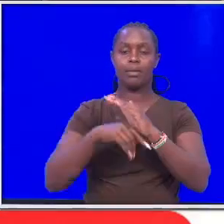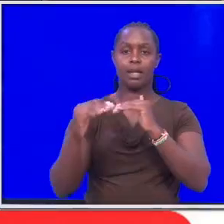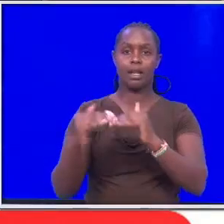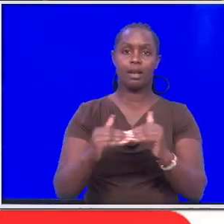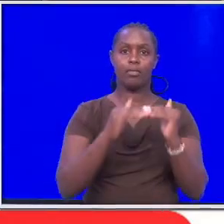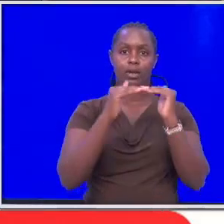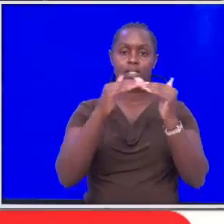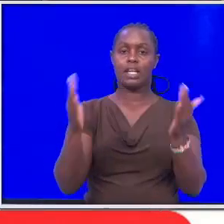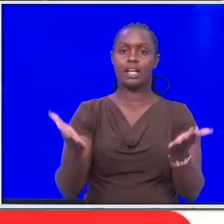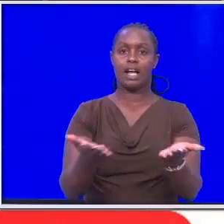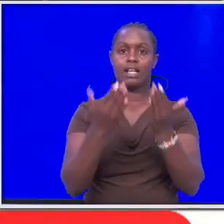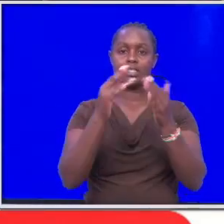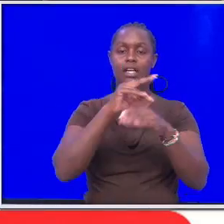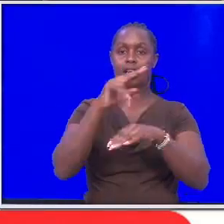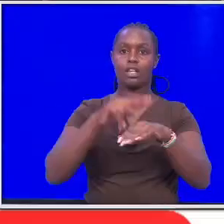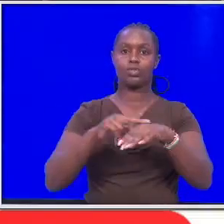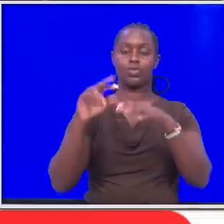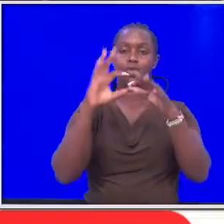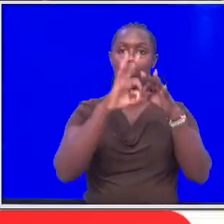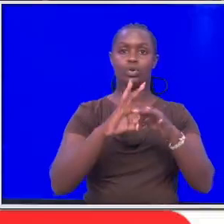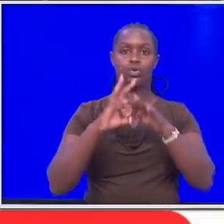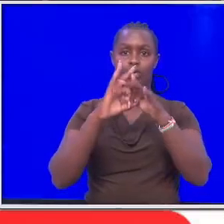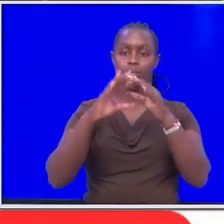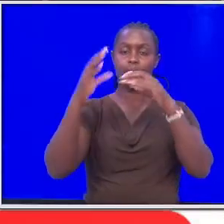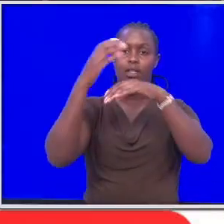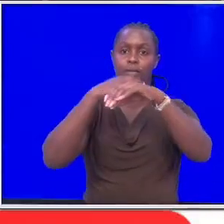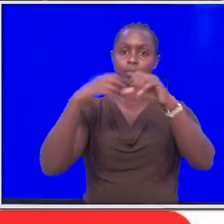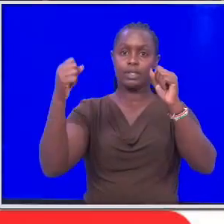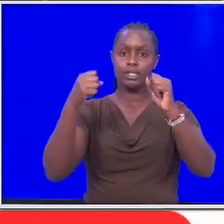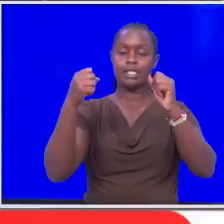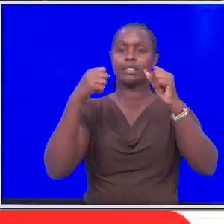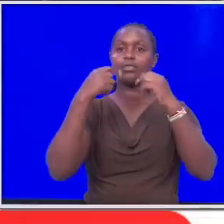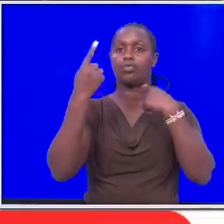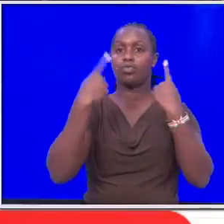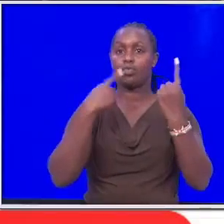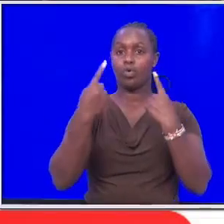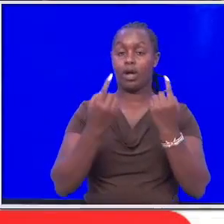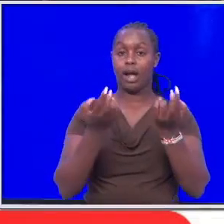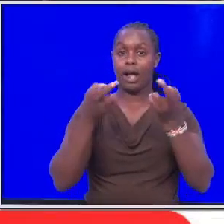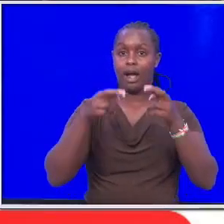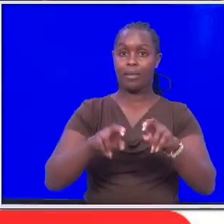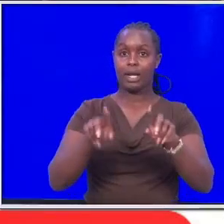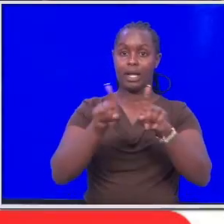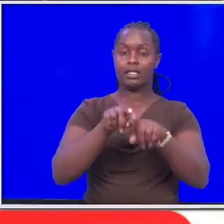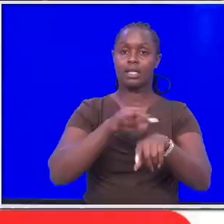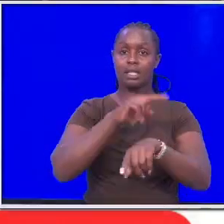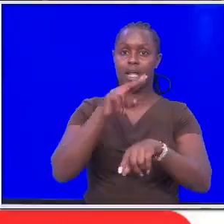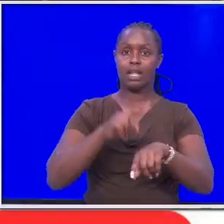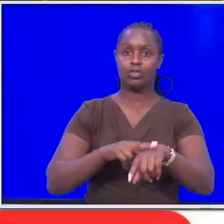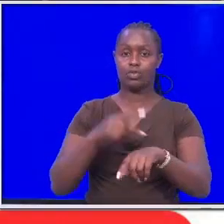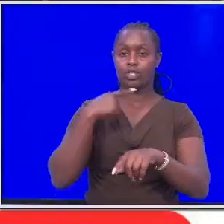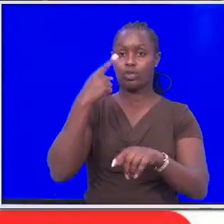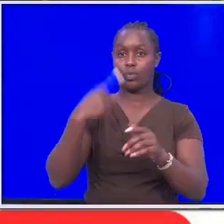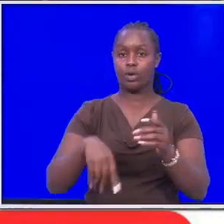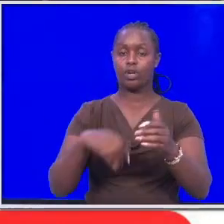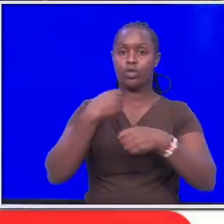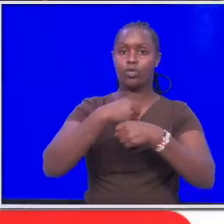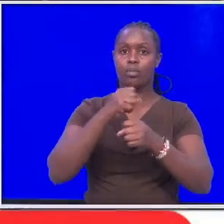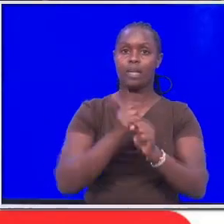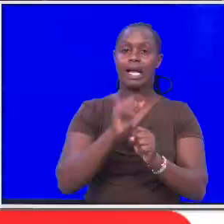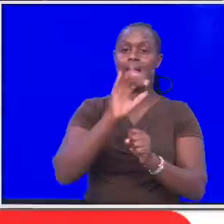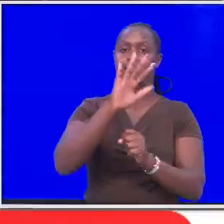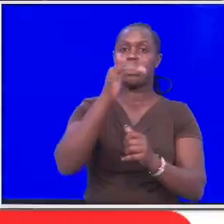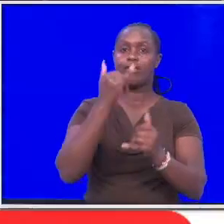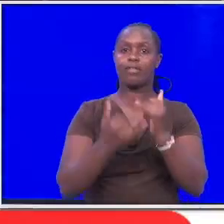national unity. The President's blessings on the talks came as the National Dialogue Team retreated to draft its final